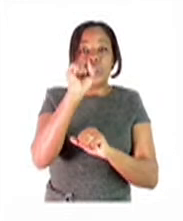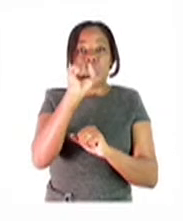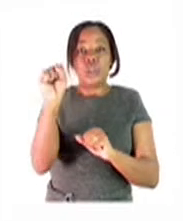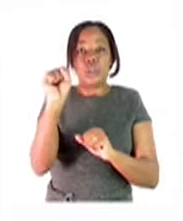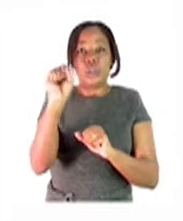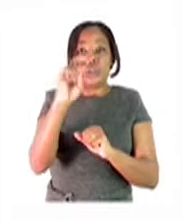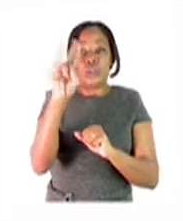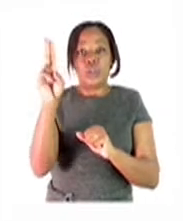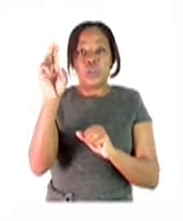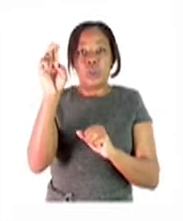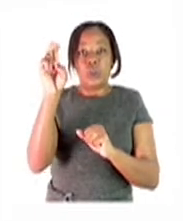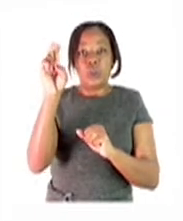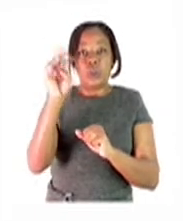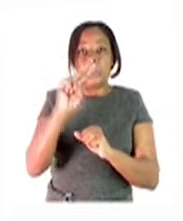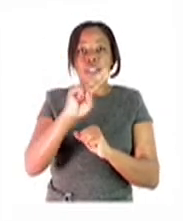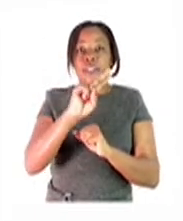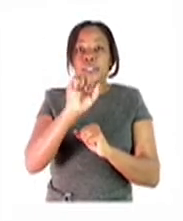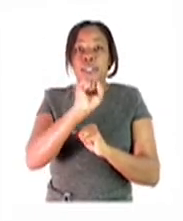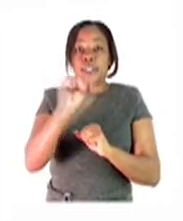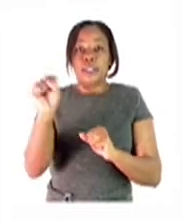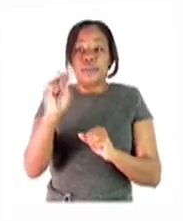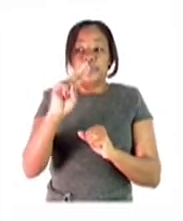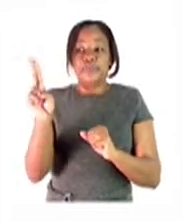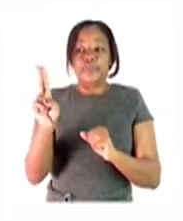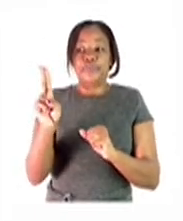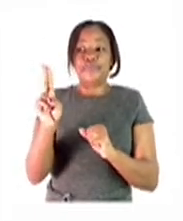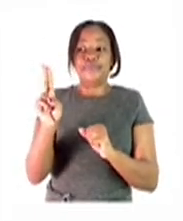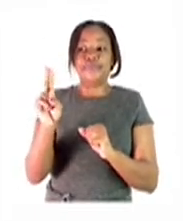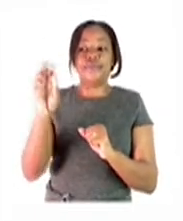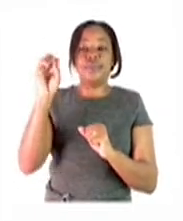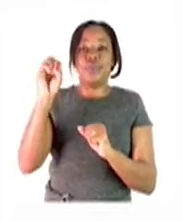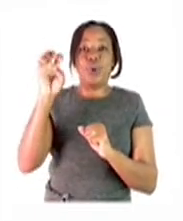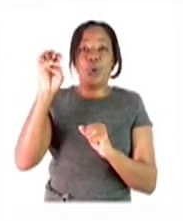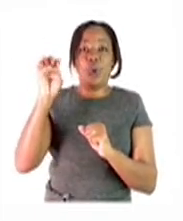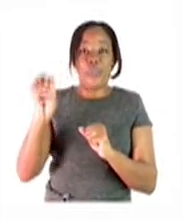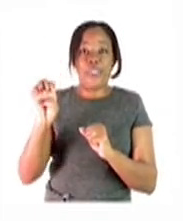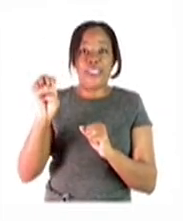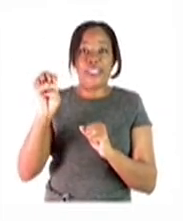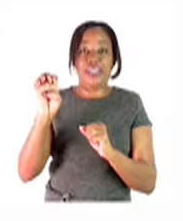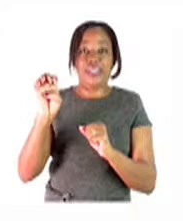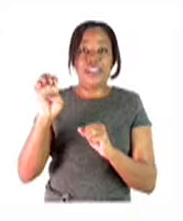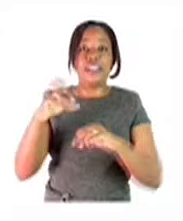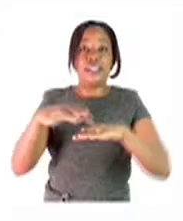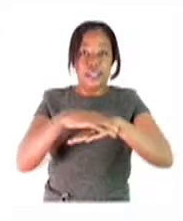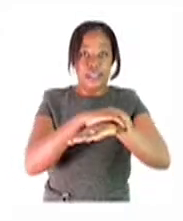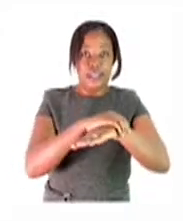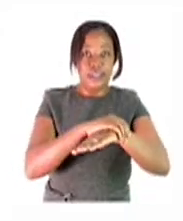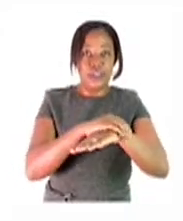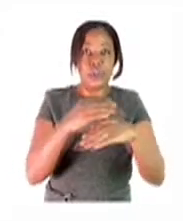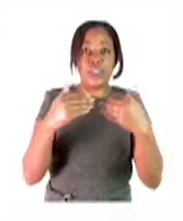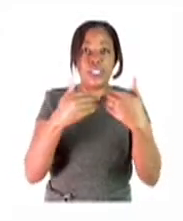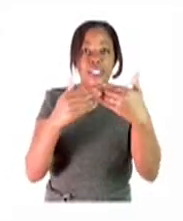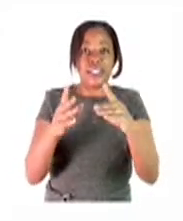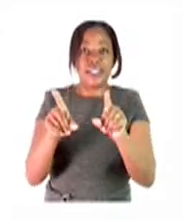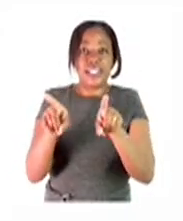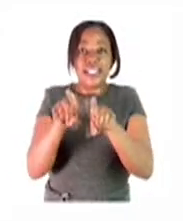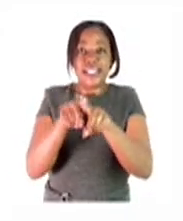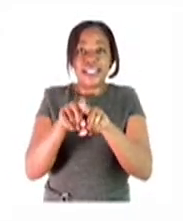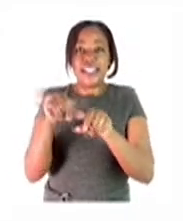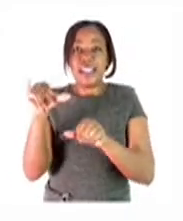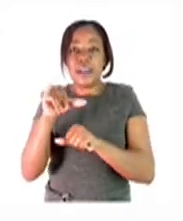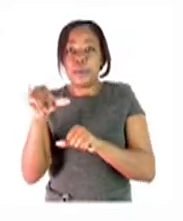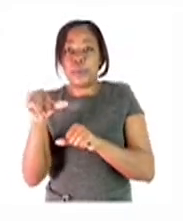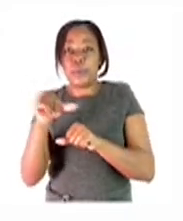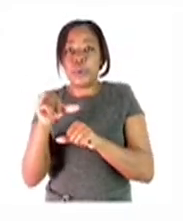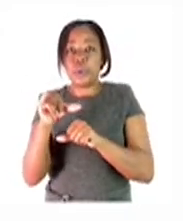gives us? The 2 letters that comes together. This and when they come together, which sound do they give us? They give us